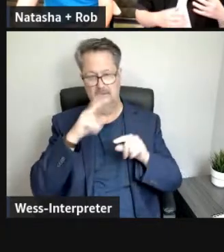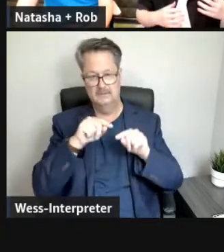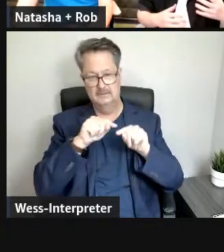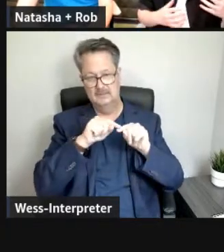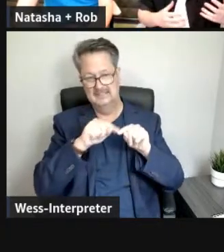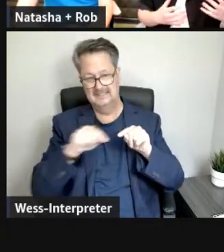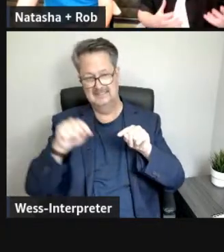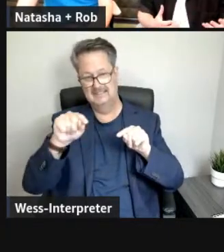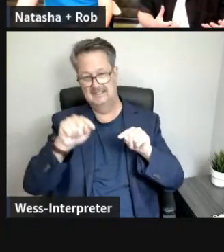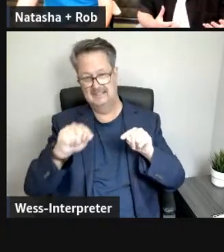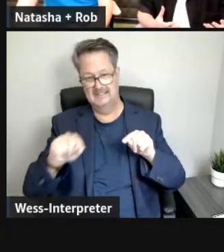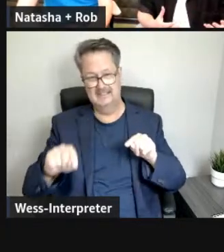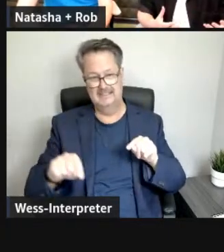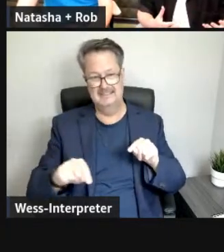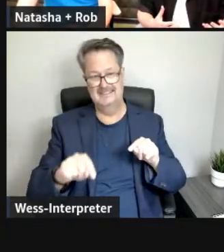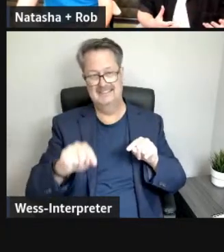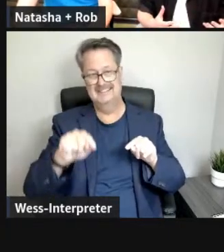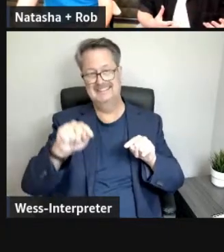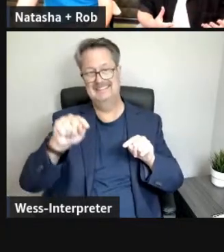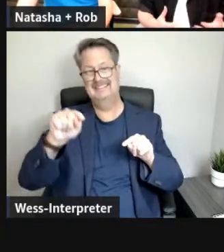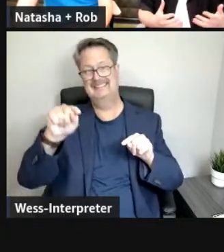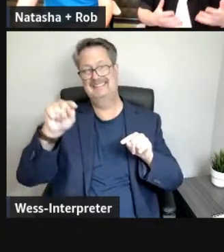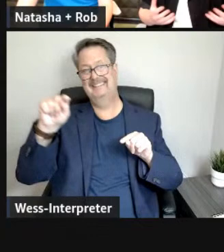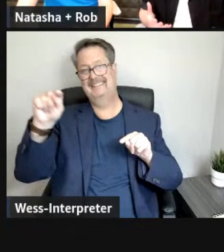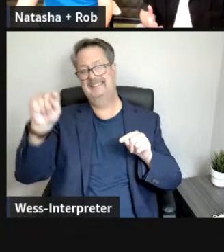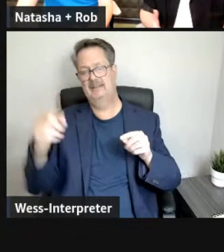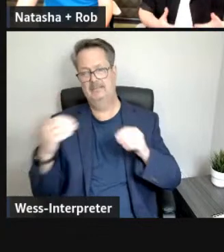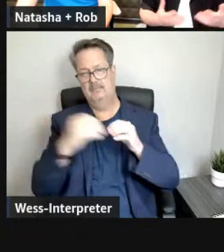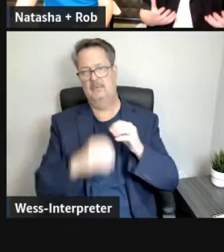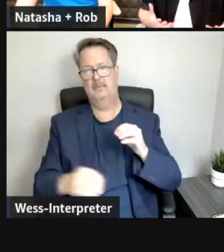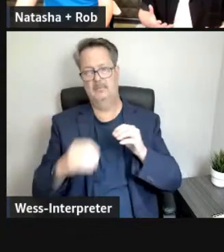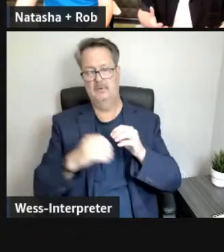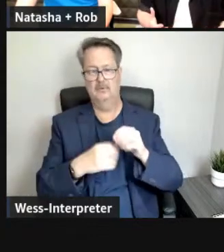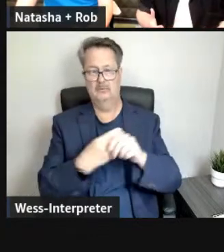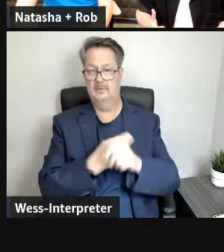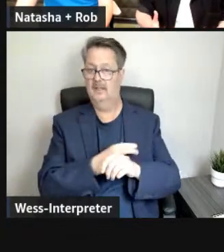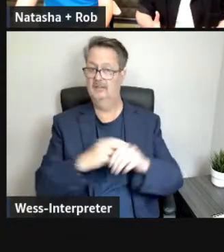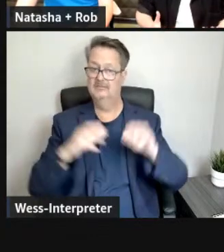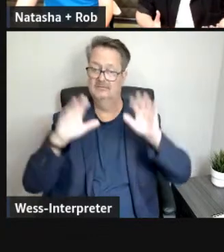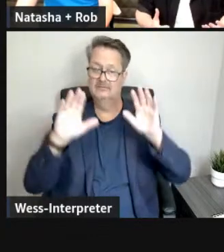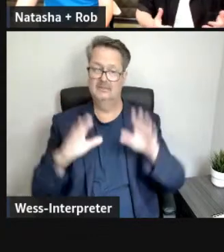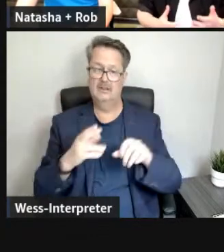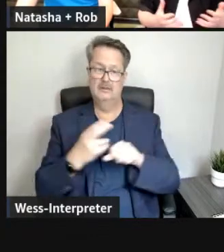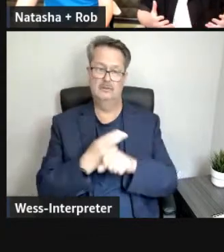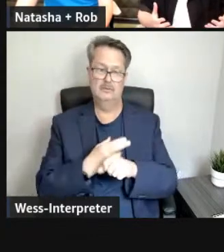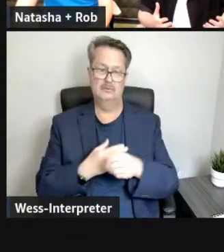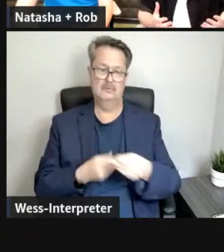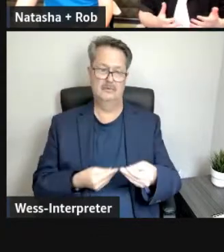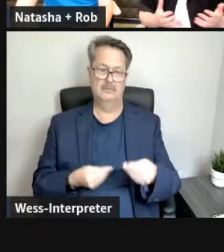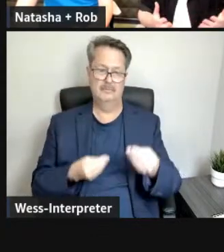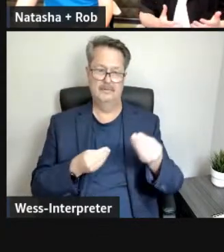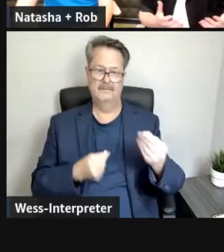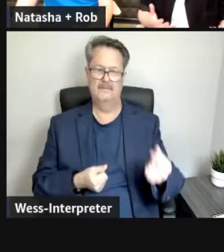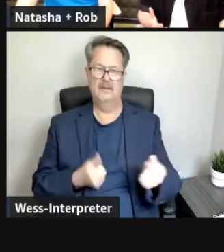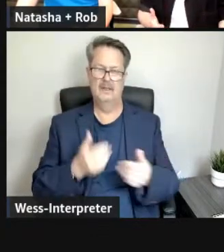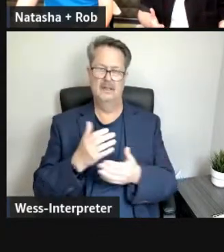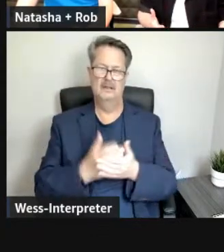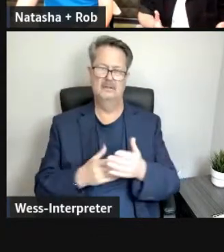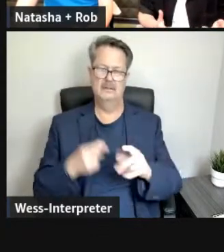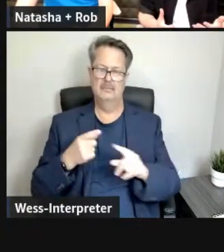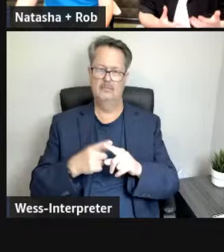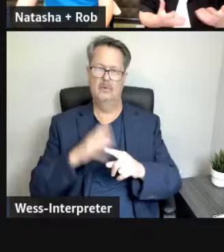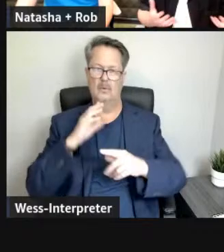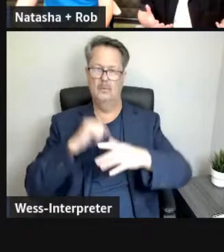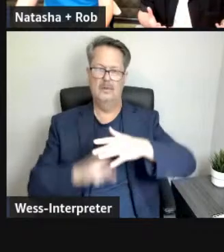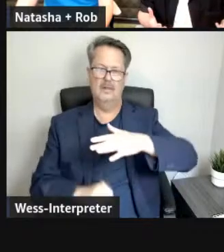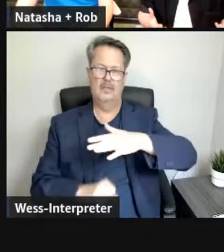starting to use more and more of the compute we have available, which is great. We're now using more of what we've paid for. But at some point, we are going to hit a threshold